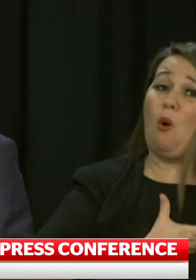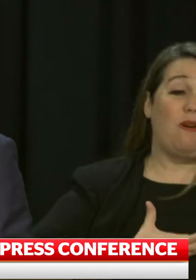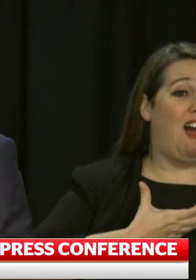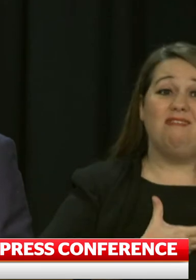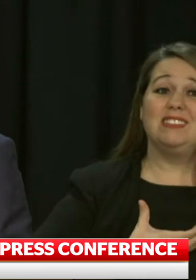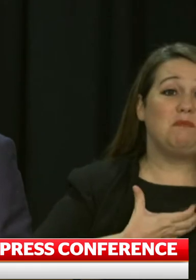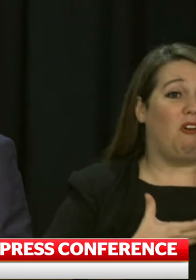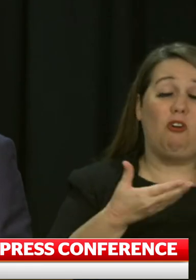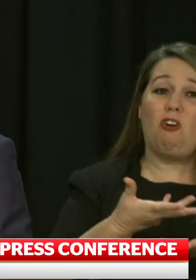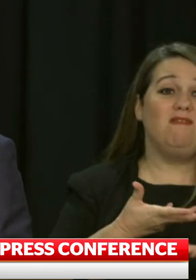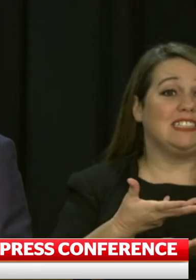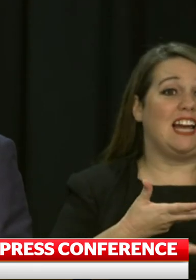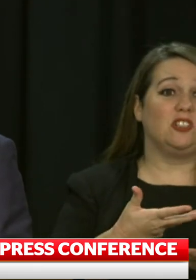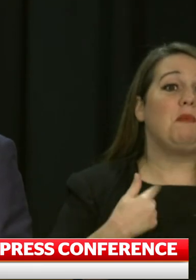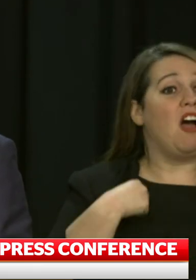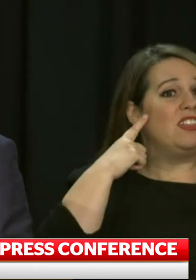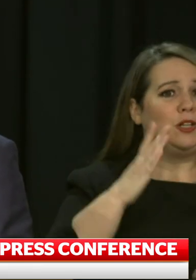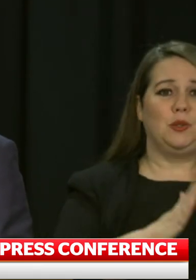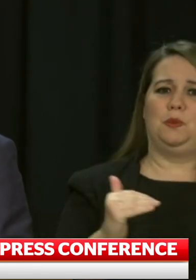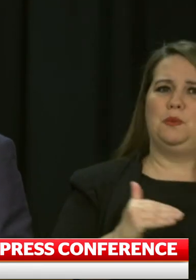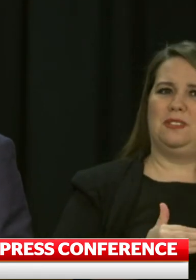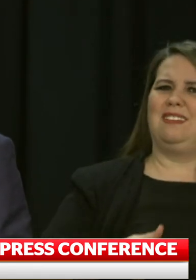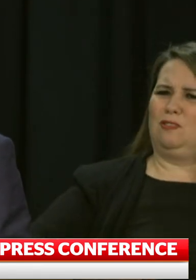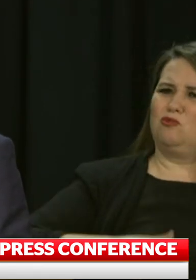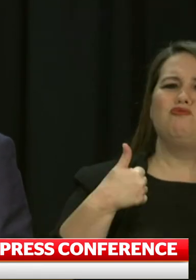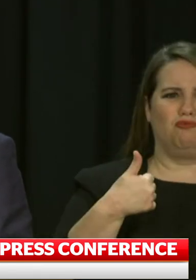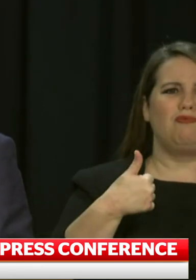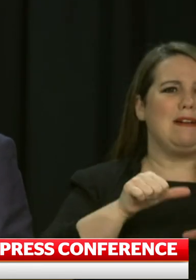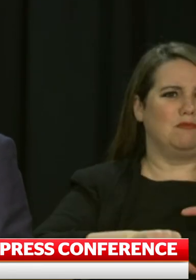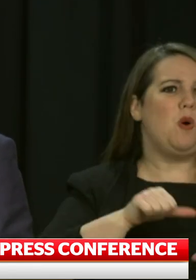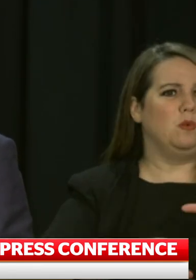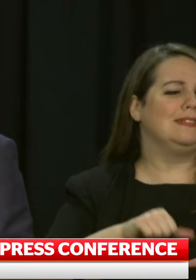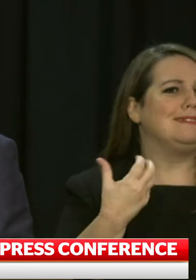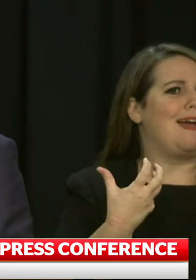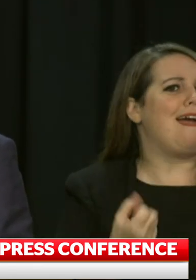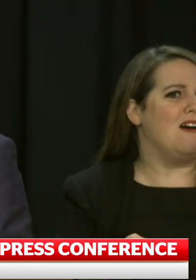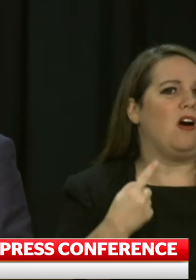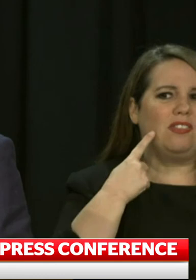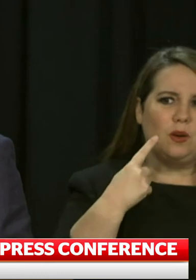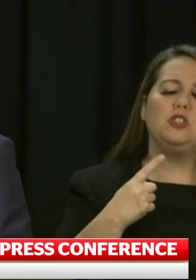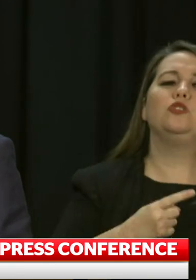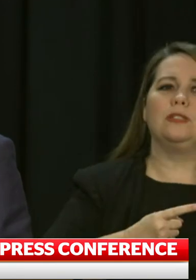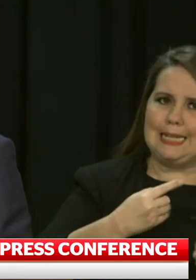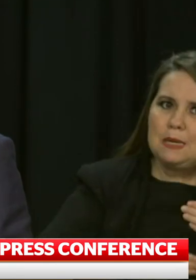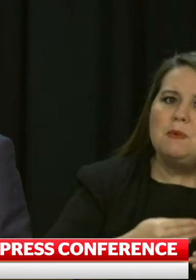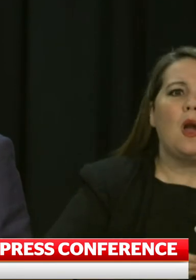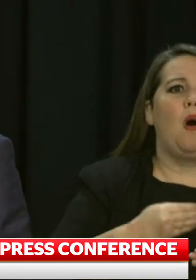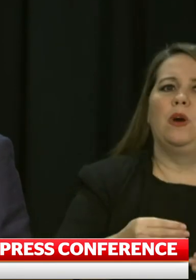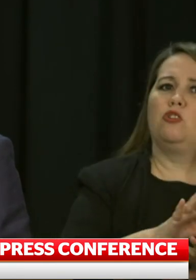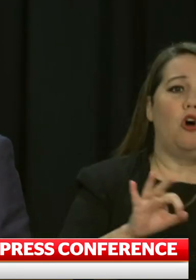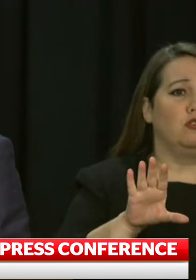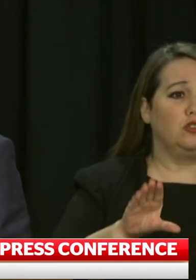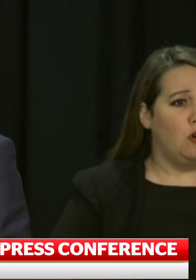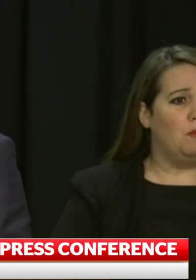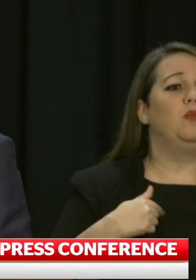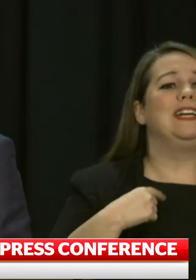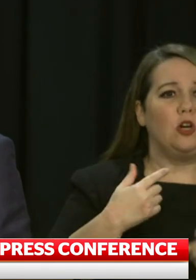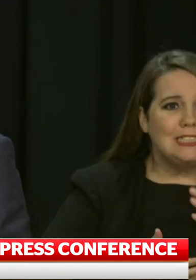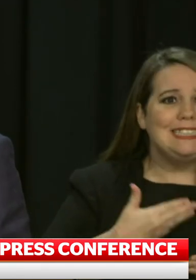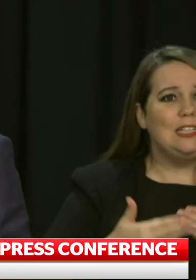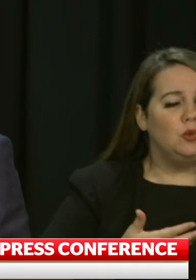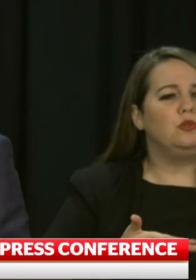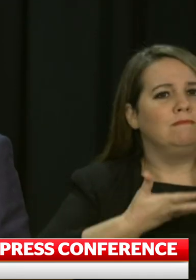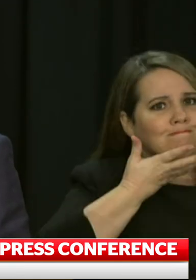that is serving New Zealand well. I think it's a process that we should see through. And I think we've made progress, and I think we continue to make progress. I think